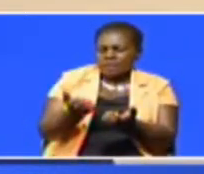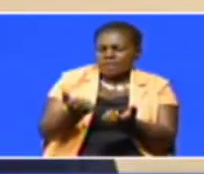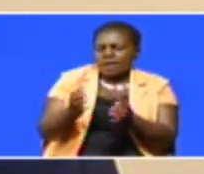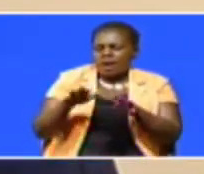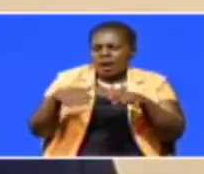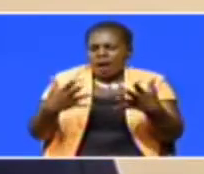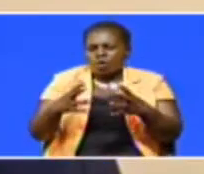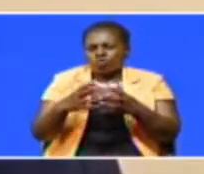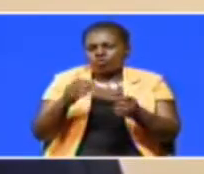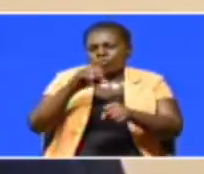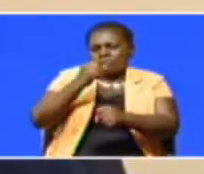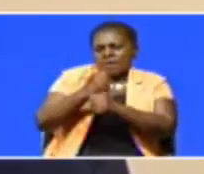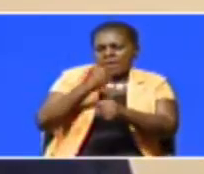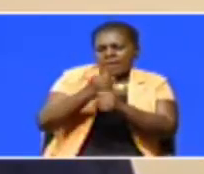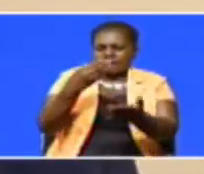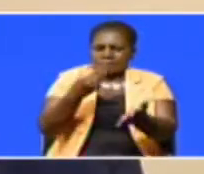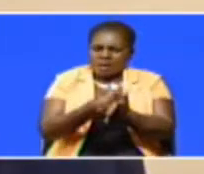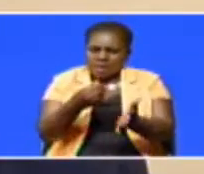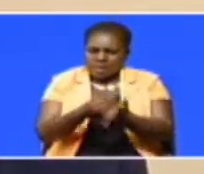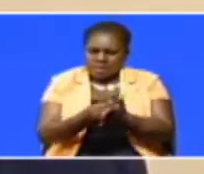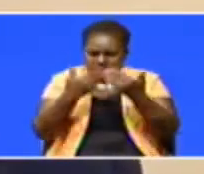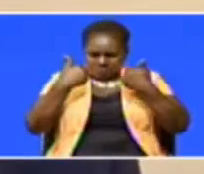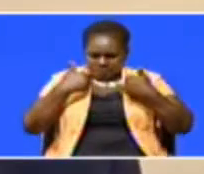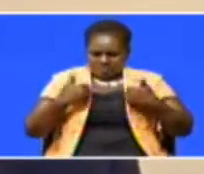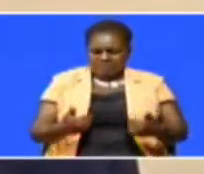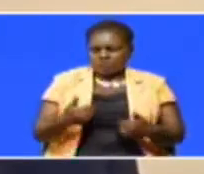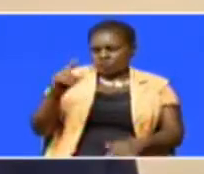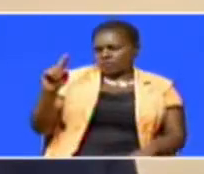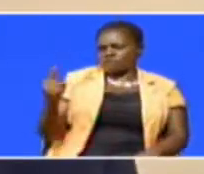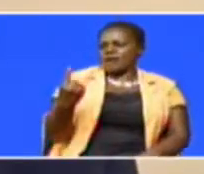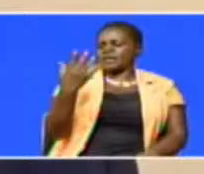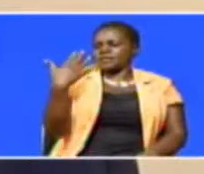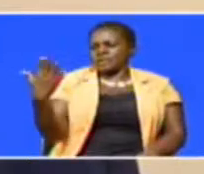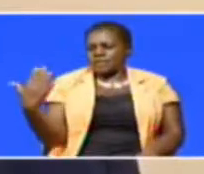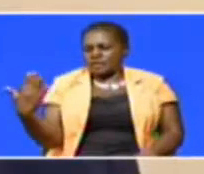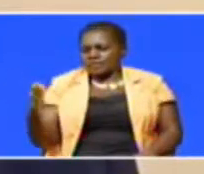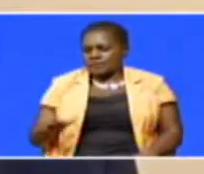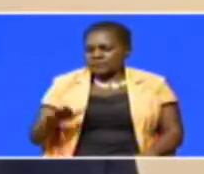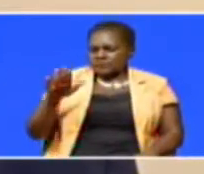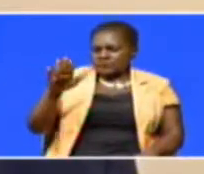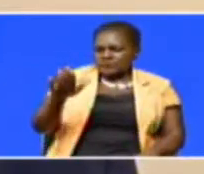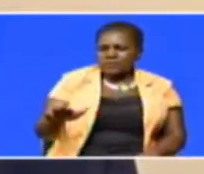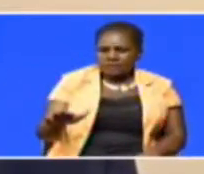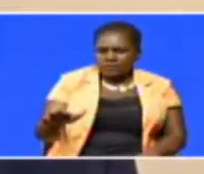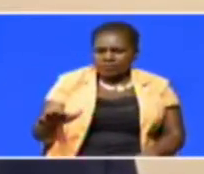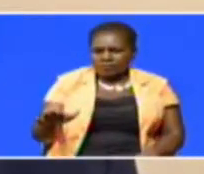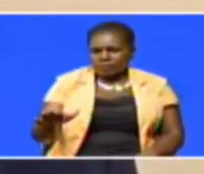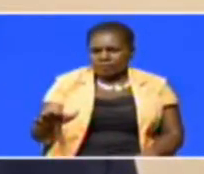to grow money. Now, for me, the first thing, and it's the first stage, would be